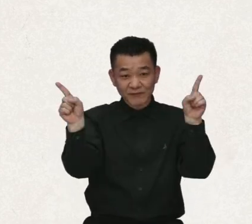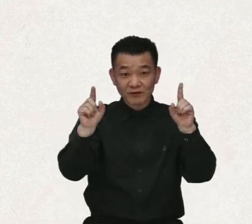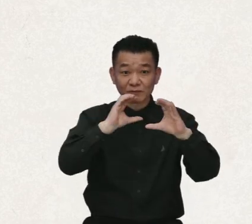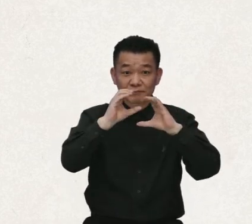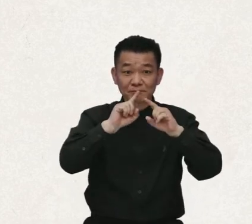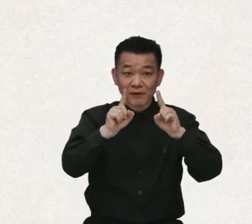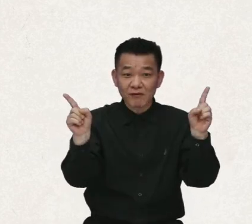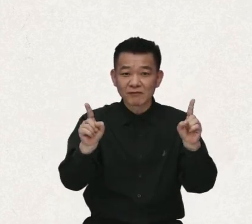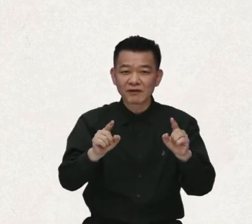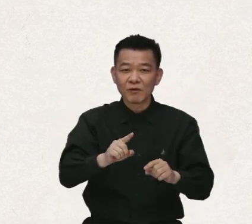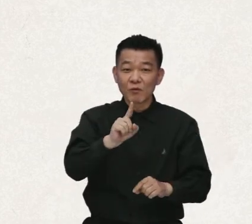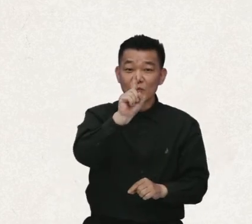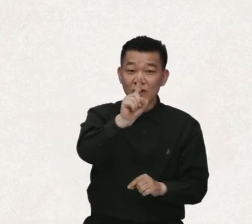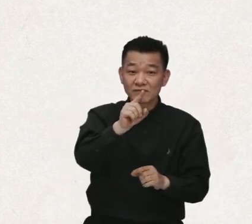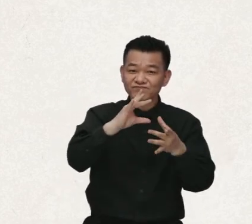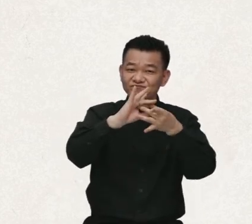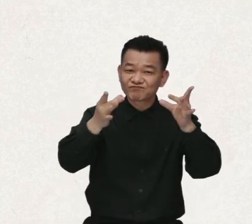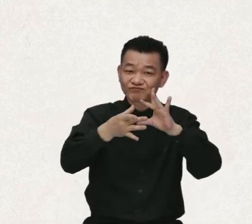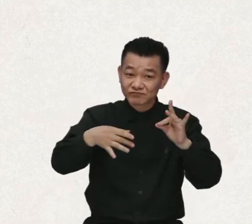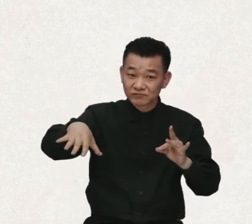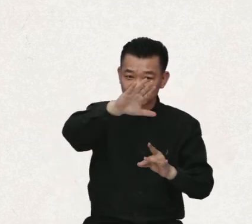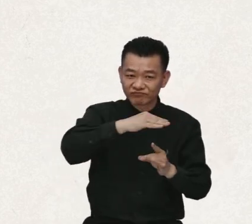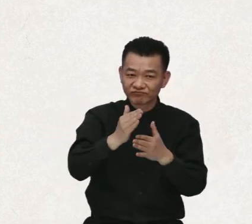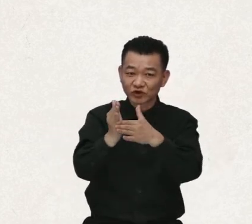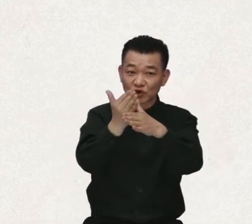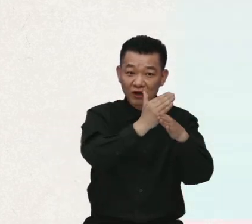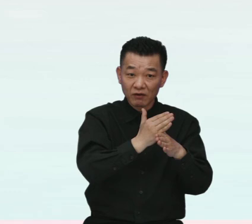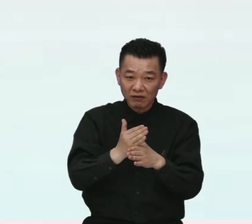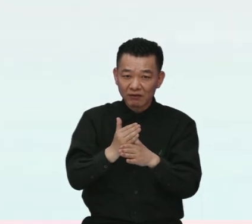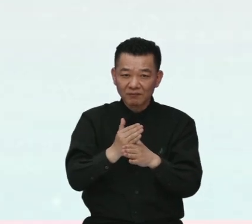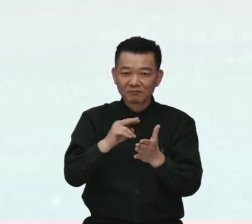from one another, sharing a story is possible.